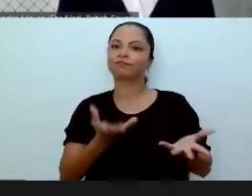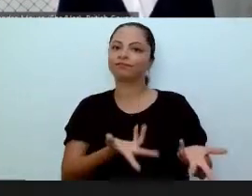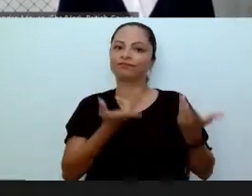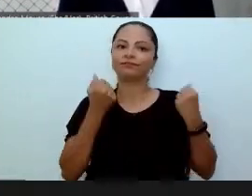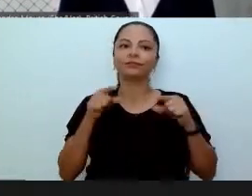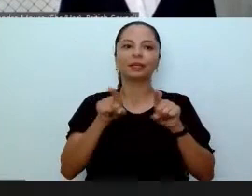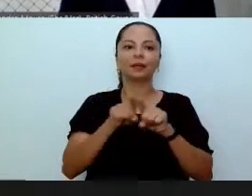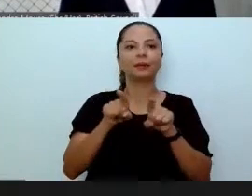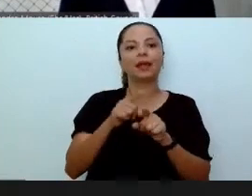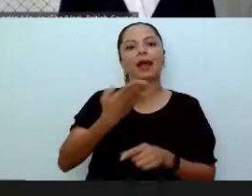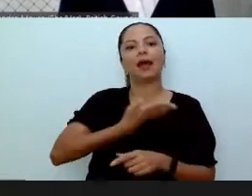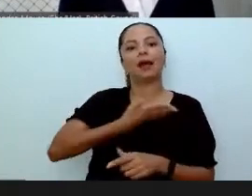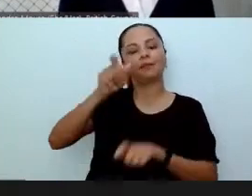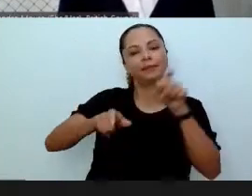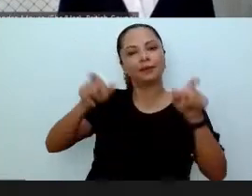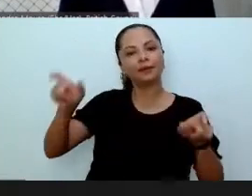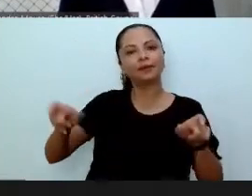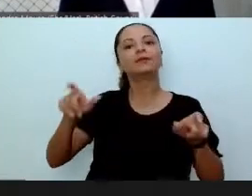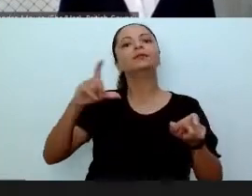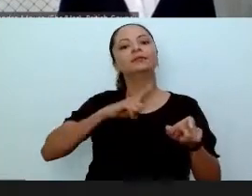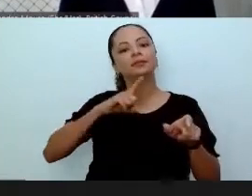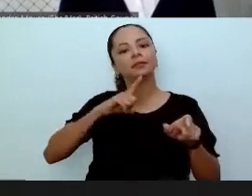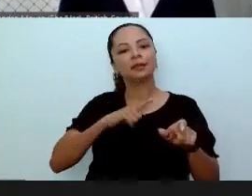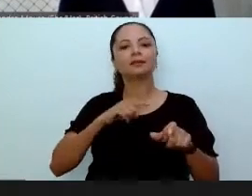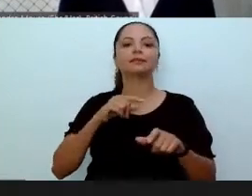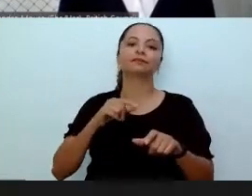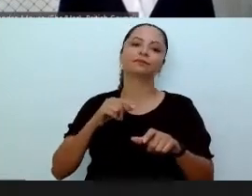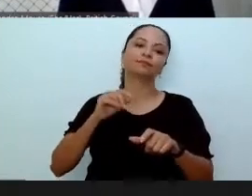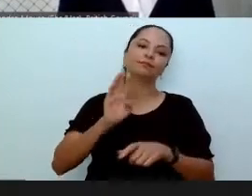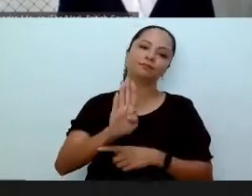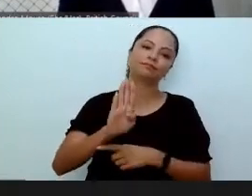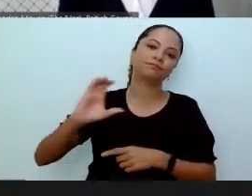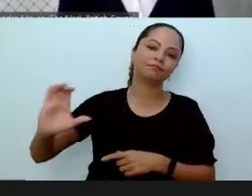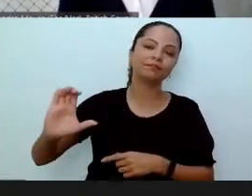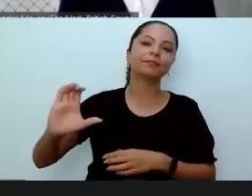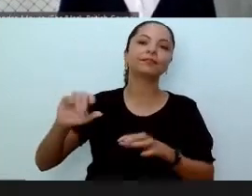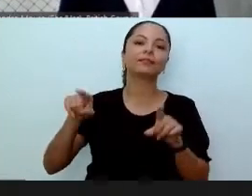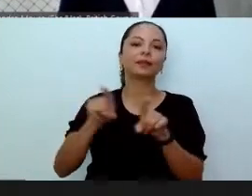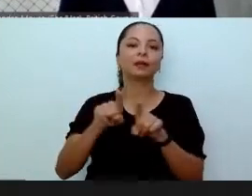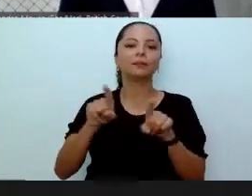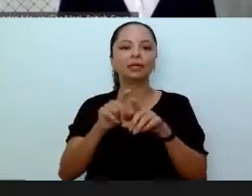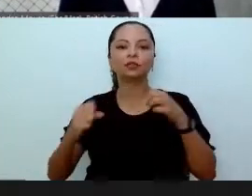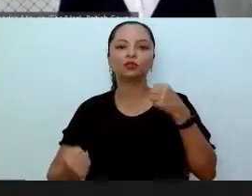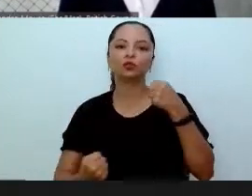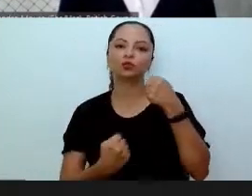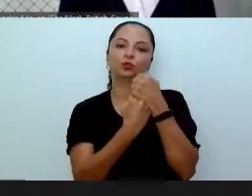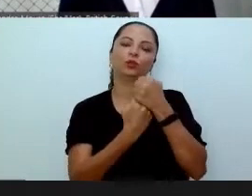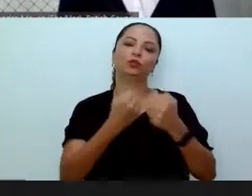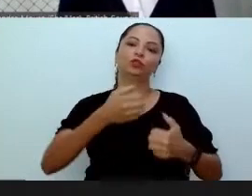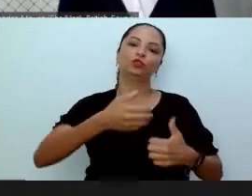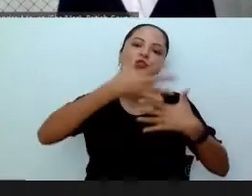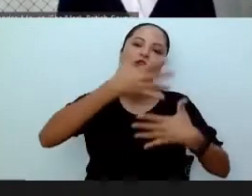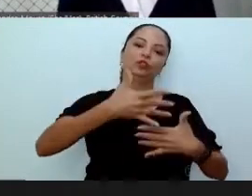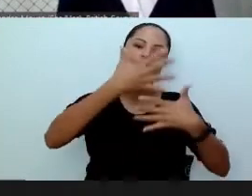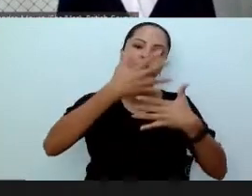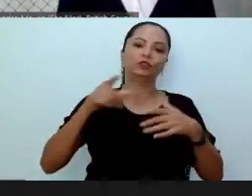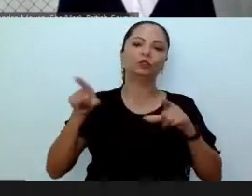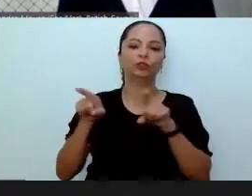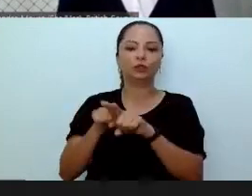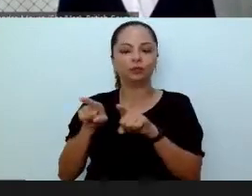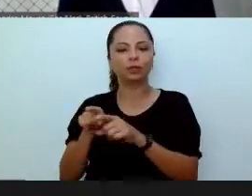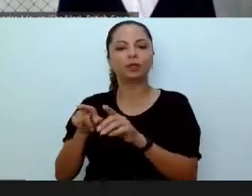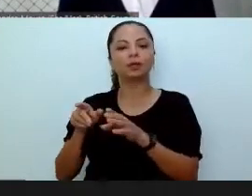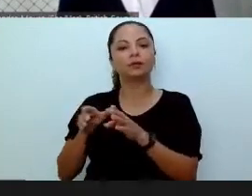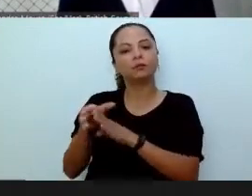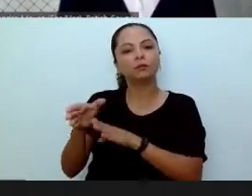support for the chat from our ELT consultants from Troika. And for more